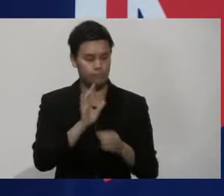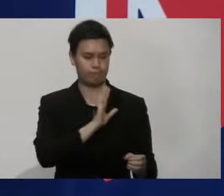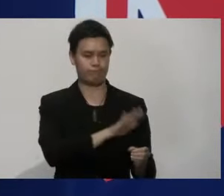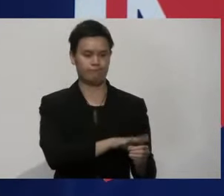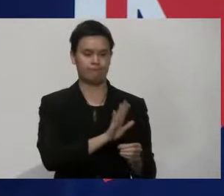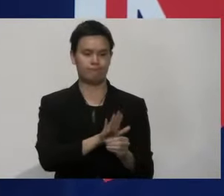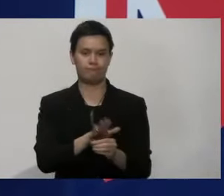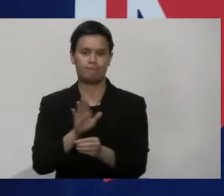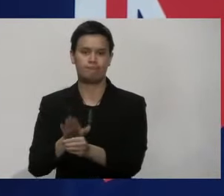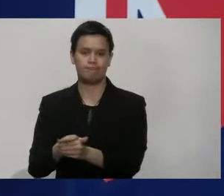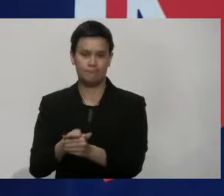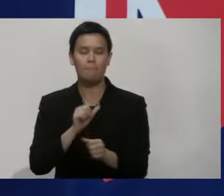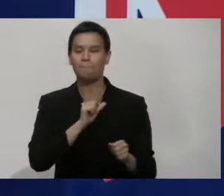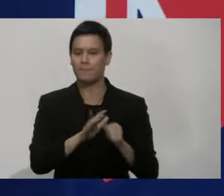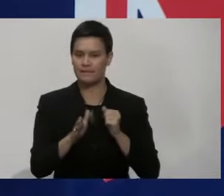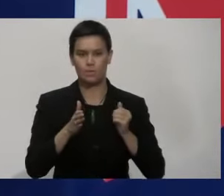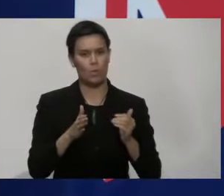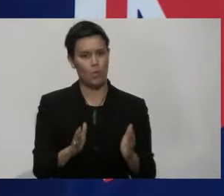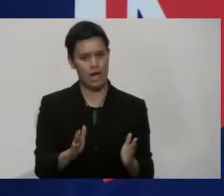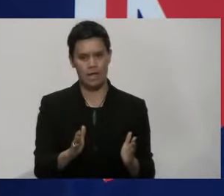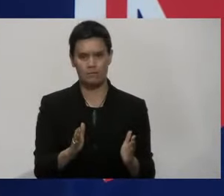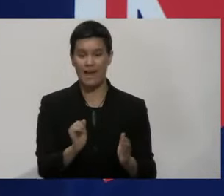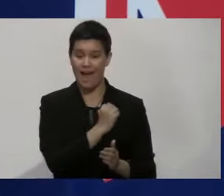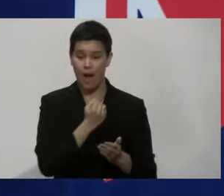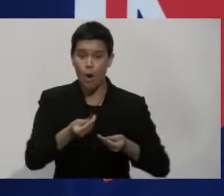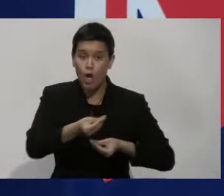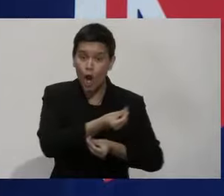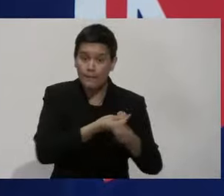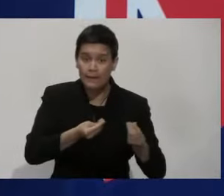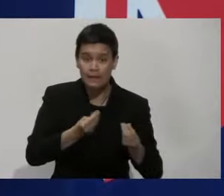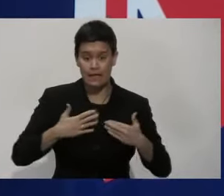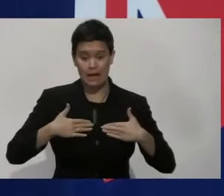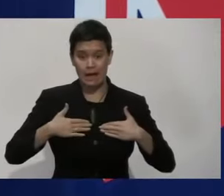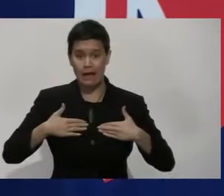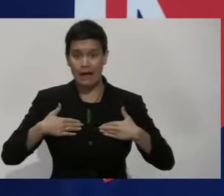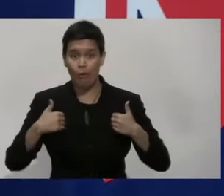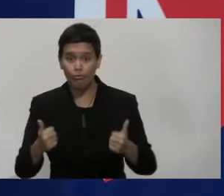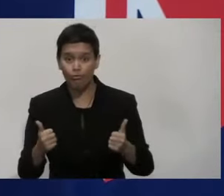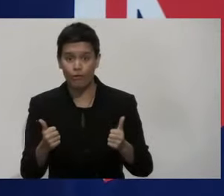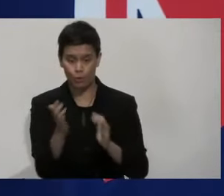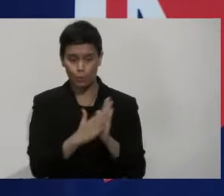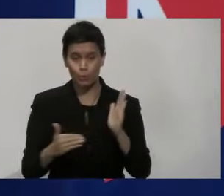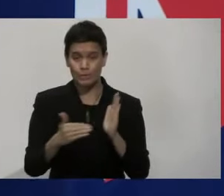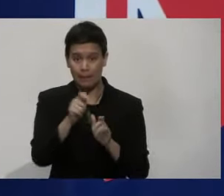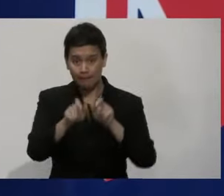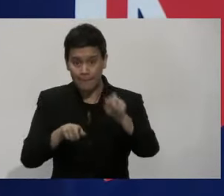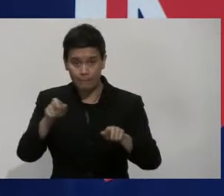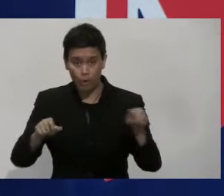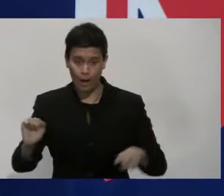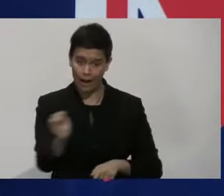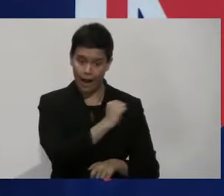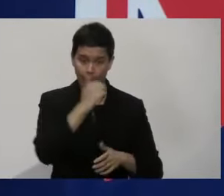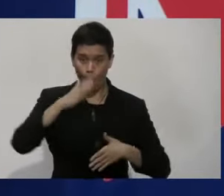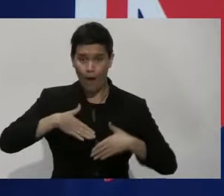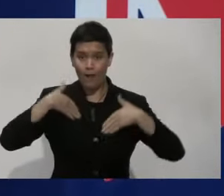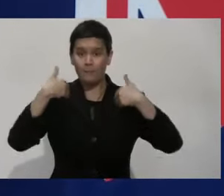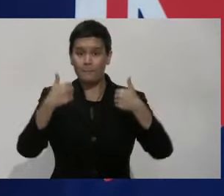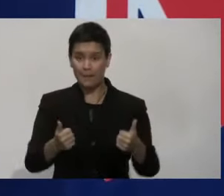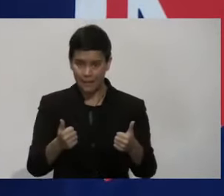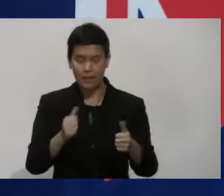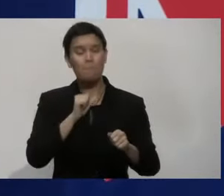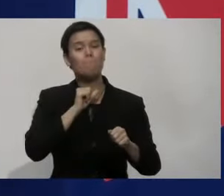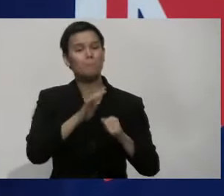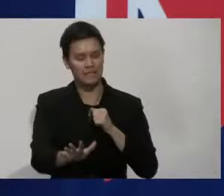people and for our economy, for the long-term well-being of New Zealand. That means every time we see cases, we